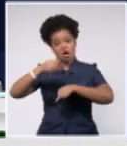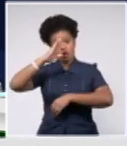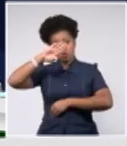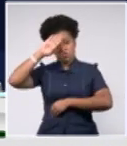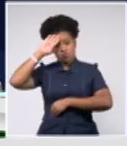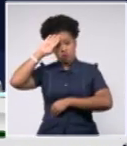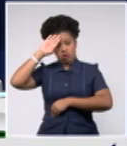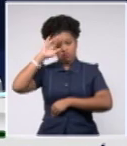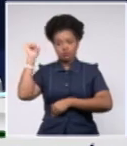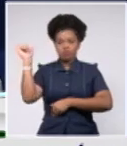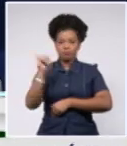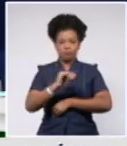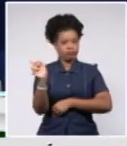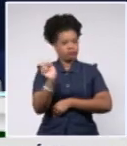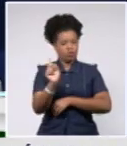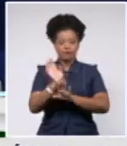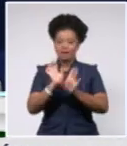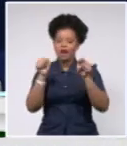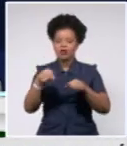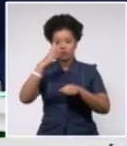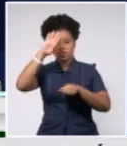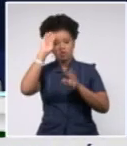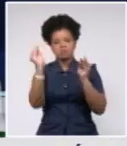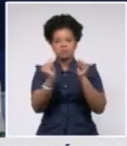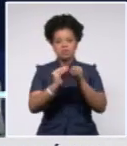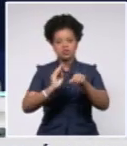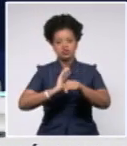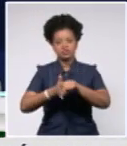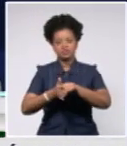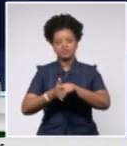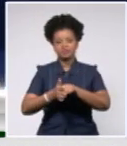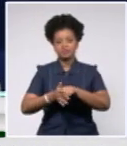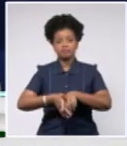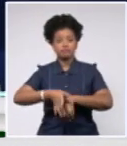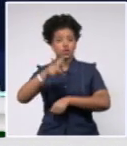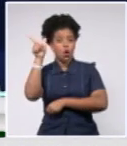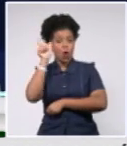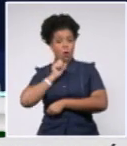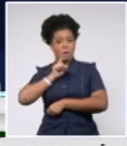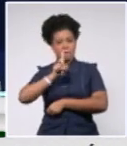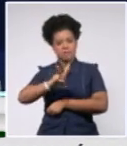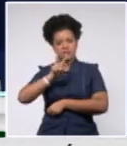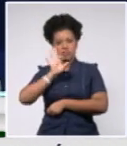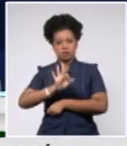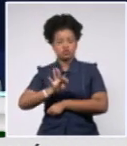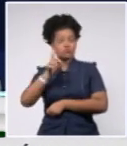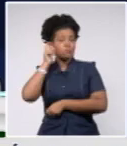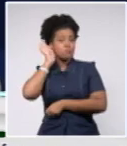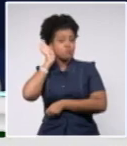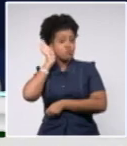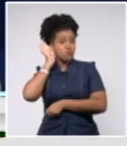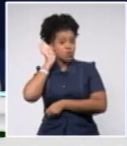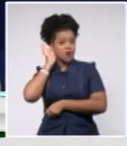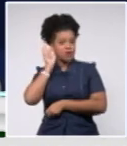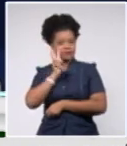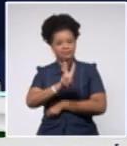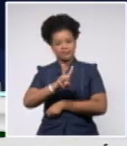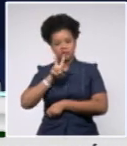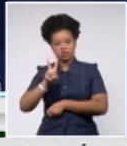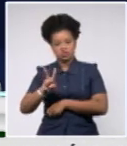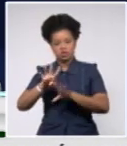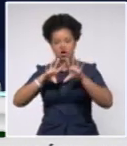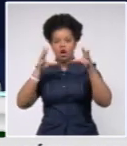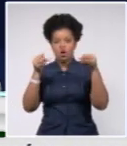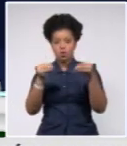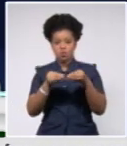days. By age group, 10 positive cases diagnosed yesterday are under the age